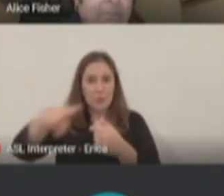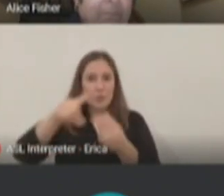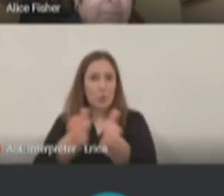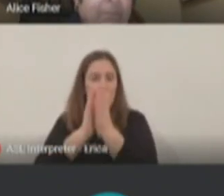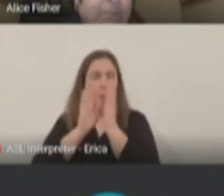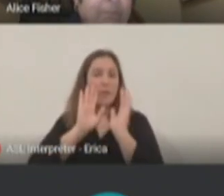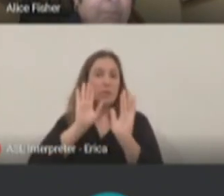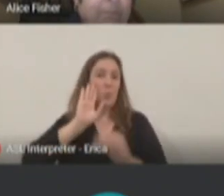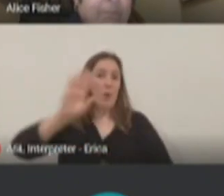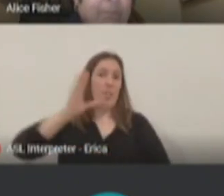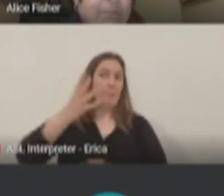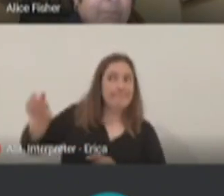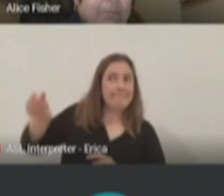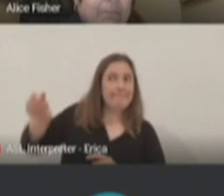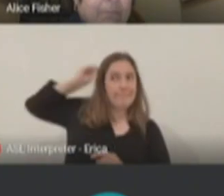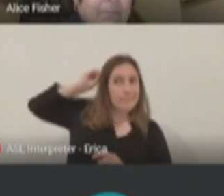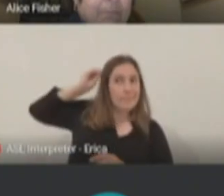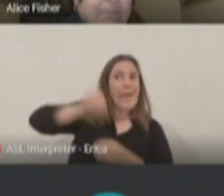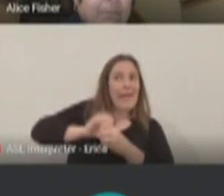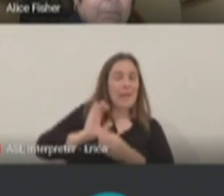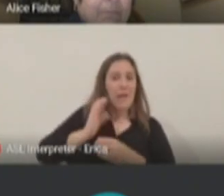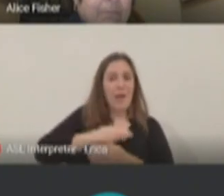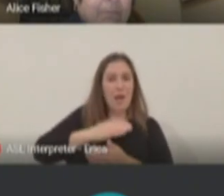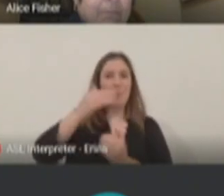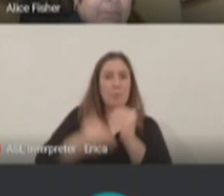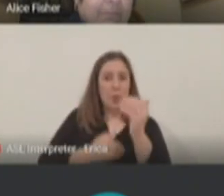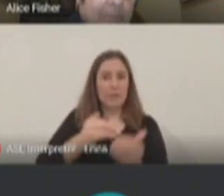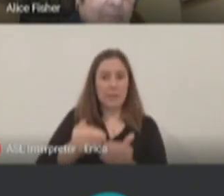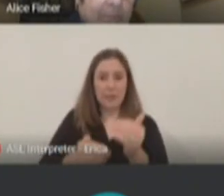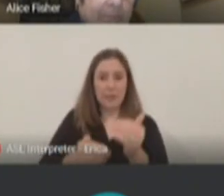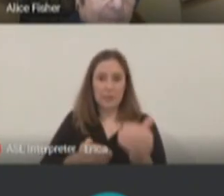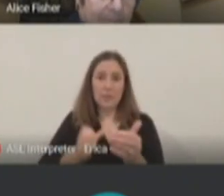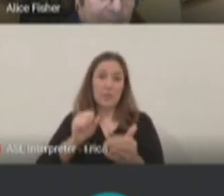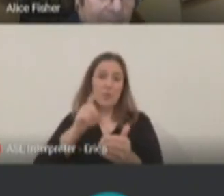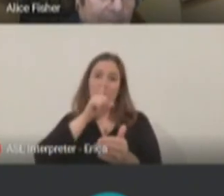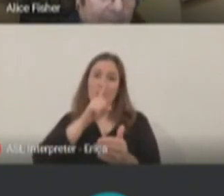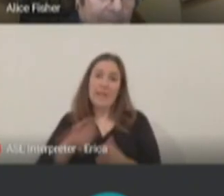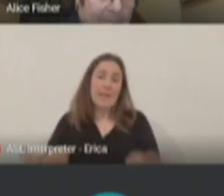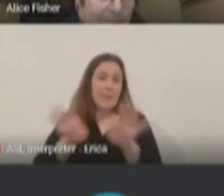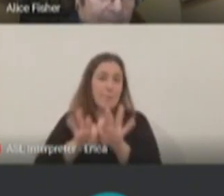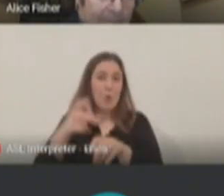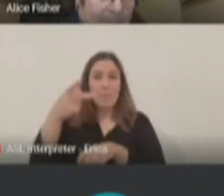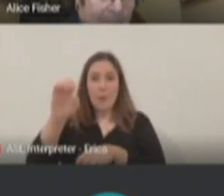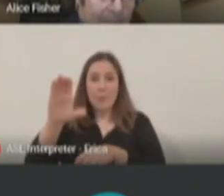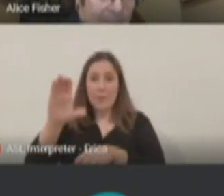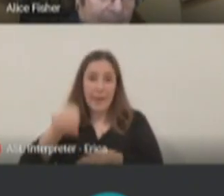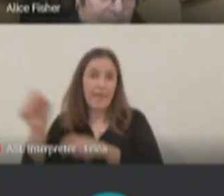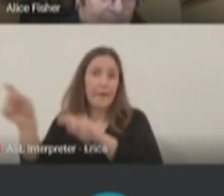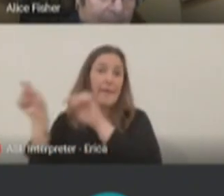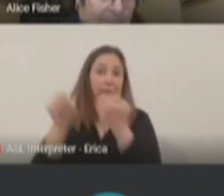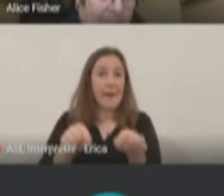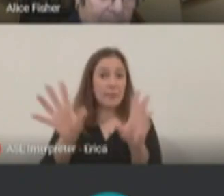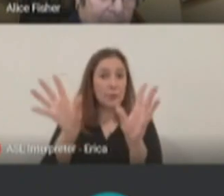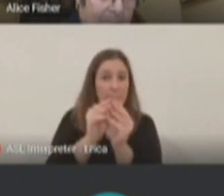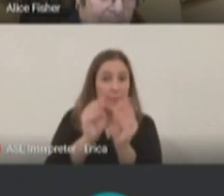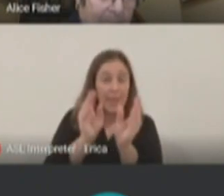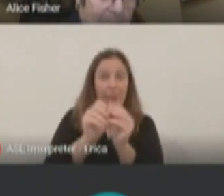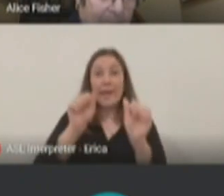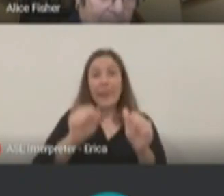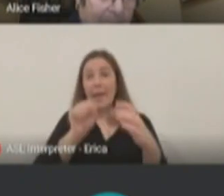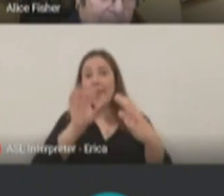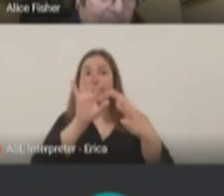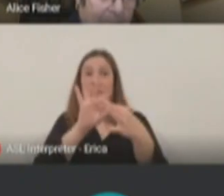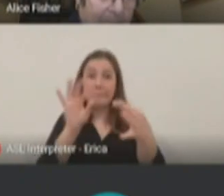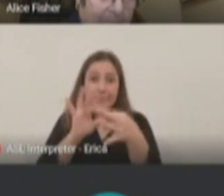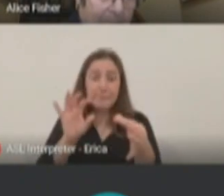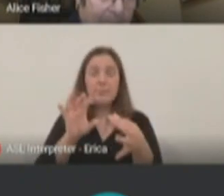opportunity for the public to comment, to come to a meeting, and to comment both in this forum or when we go back